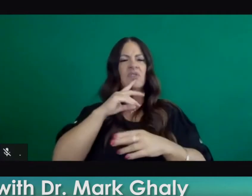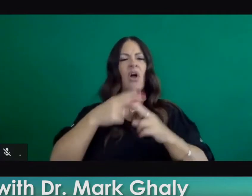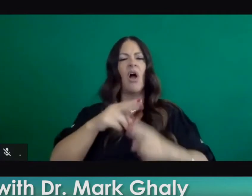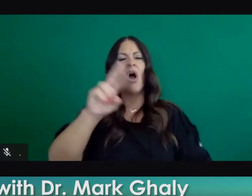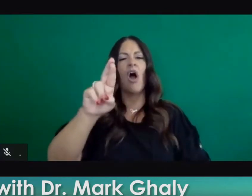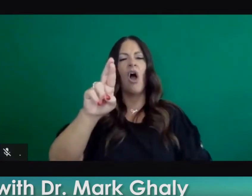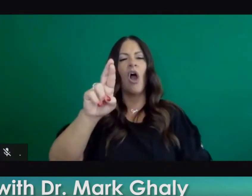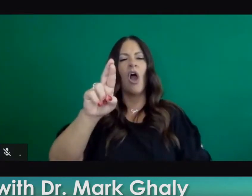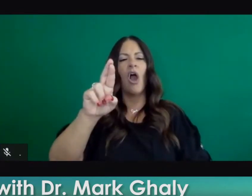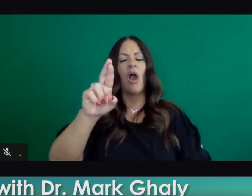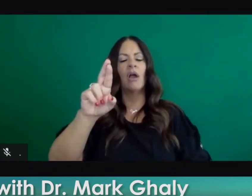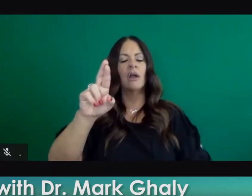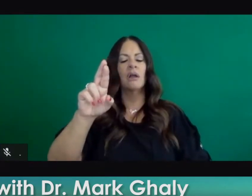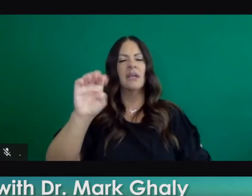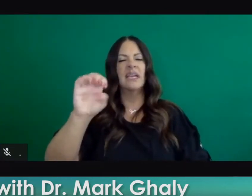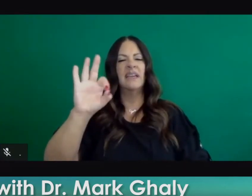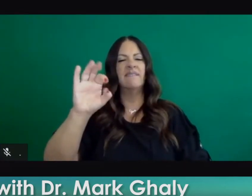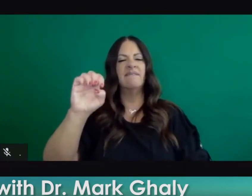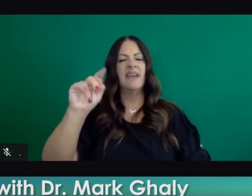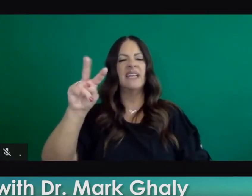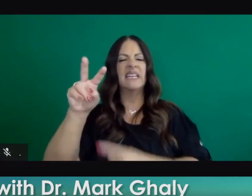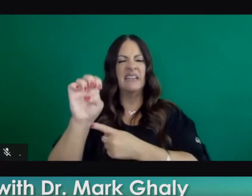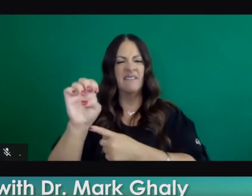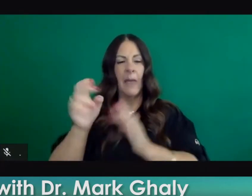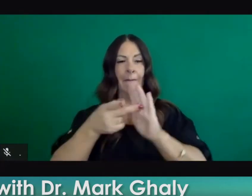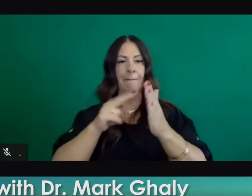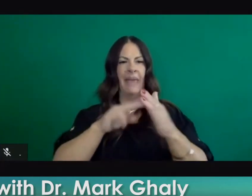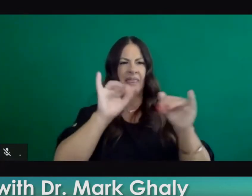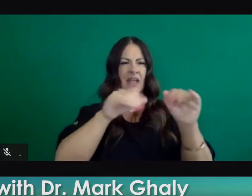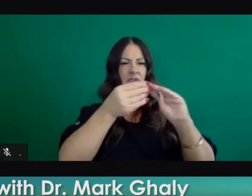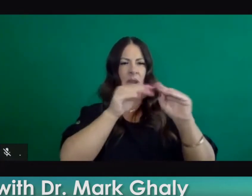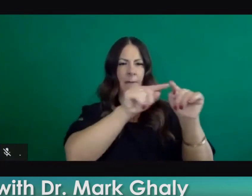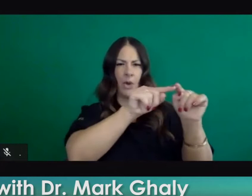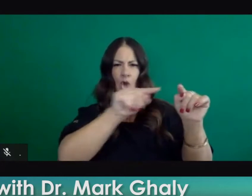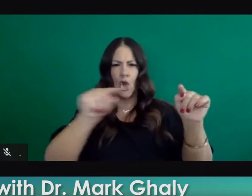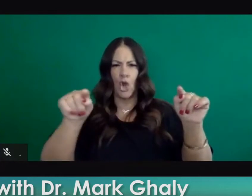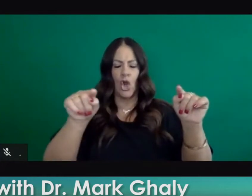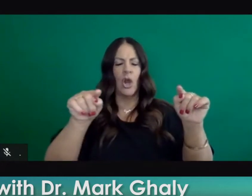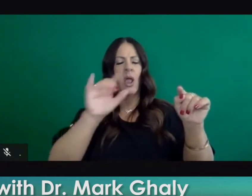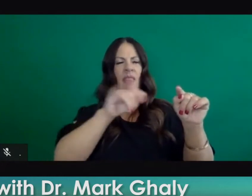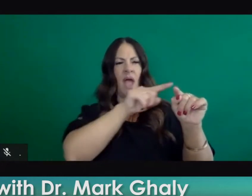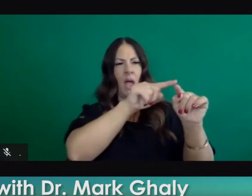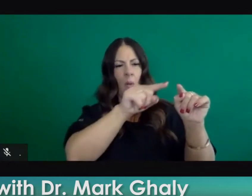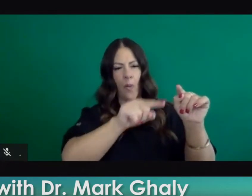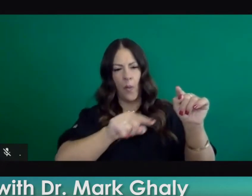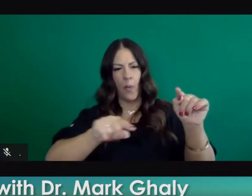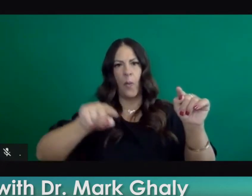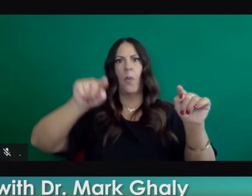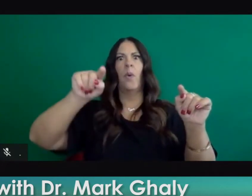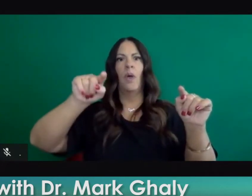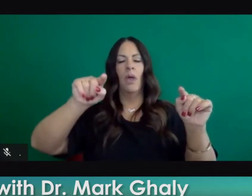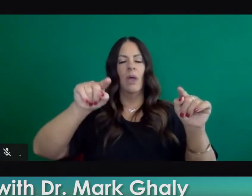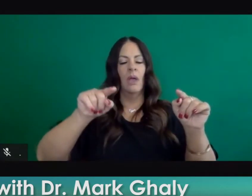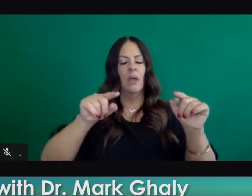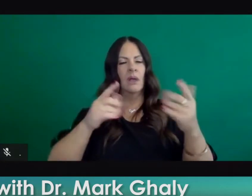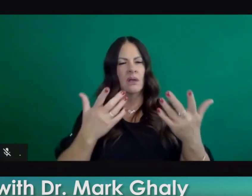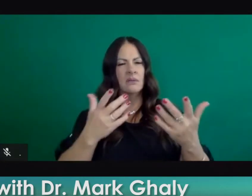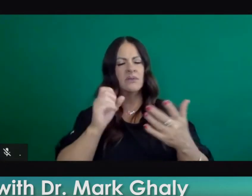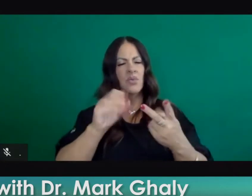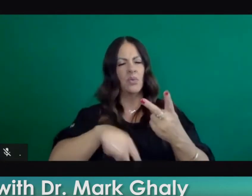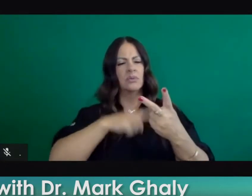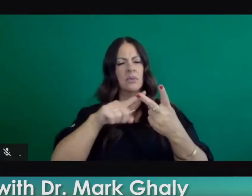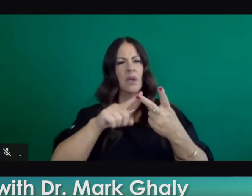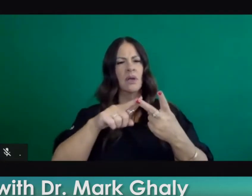it's rising in some of the state's most populated areas and how that was concerning. And secondly, the state just issued guidance for